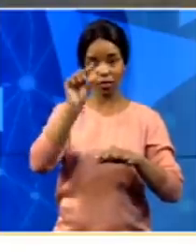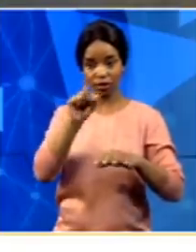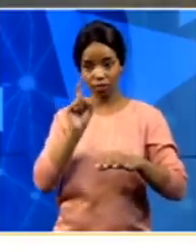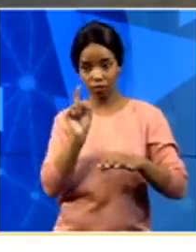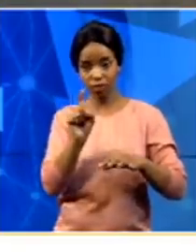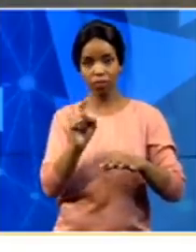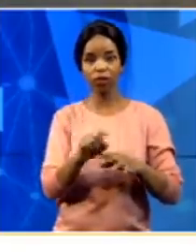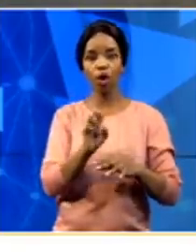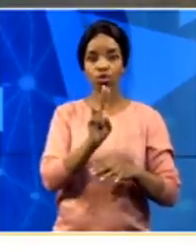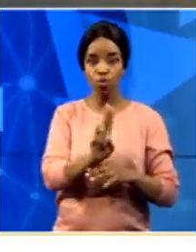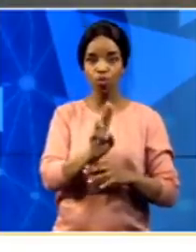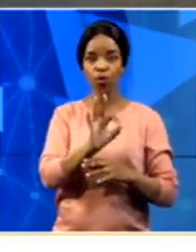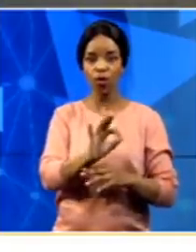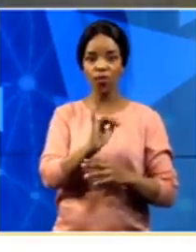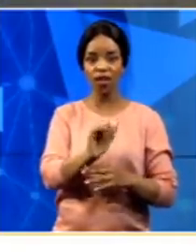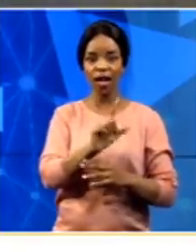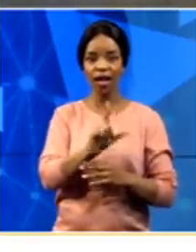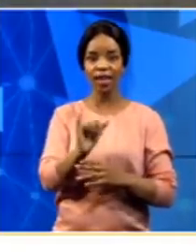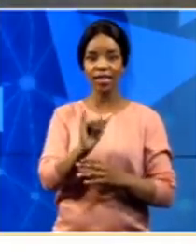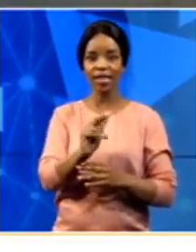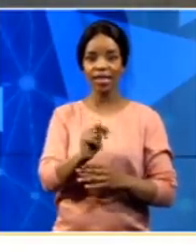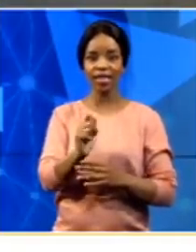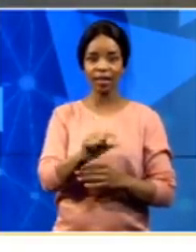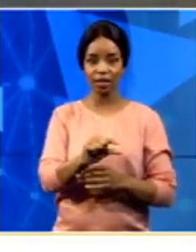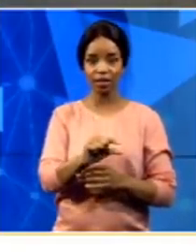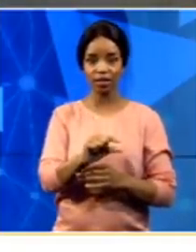U-filing online claims. And what is the website for that?